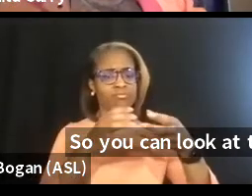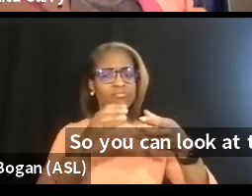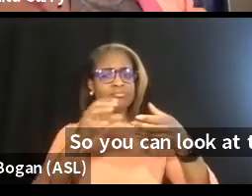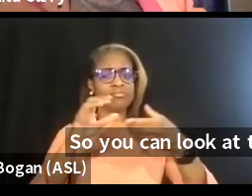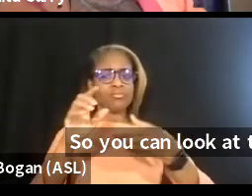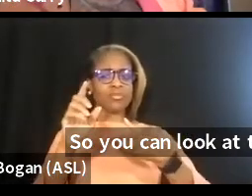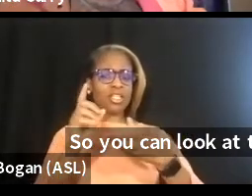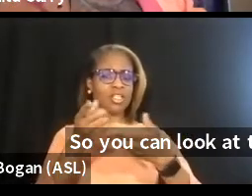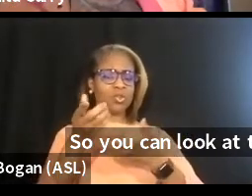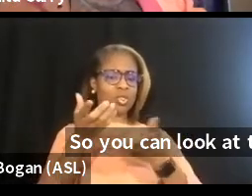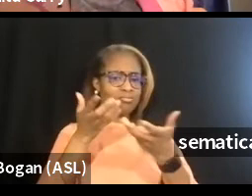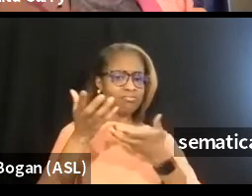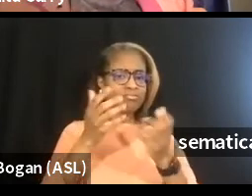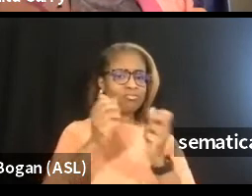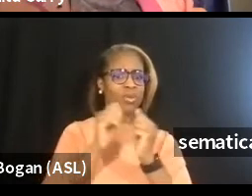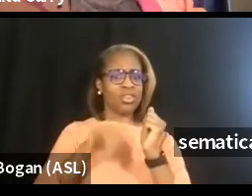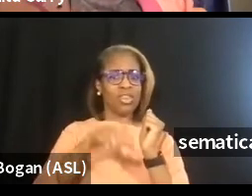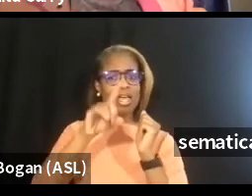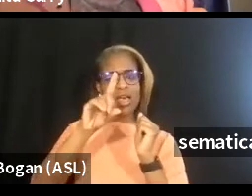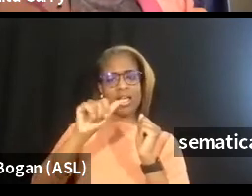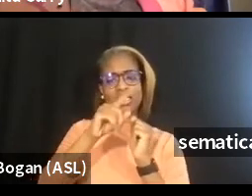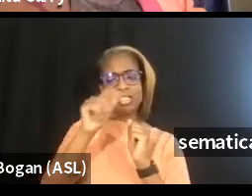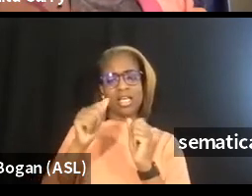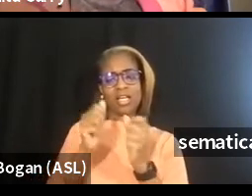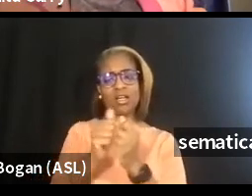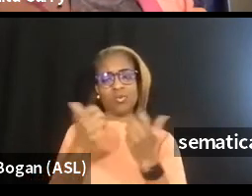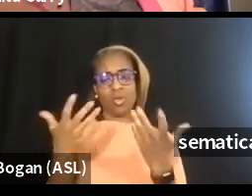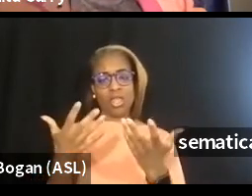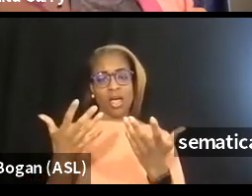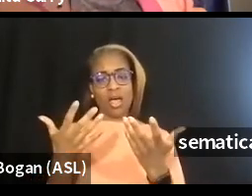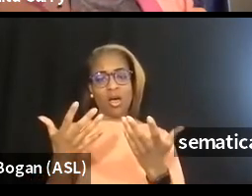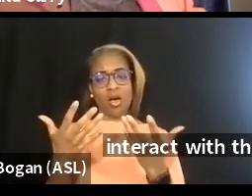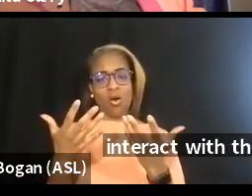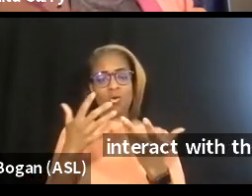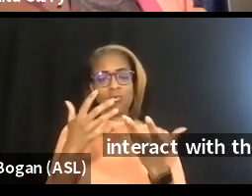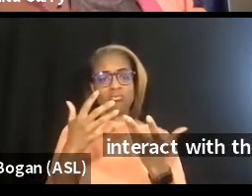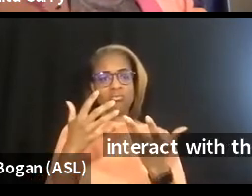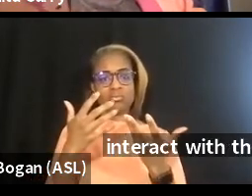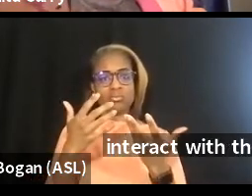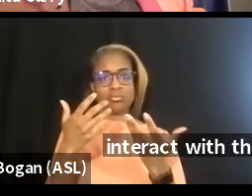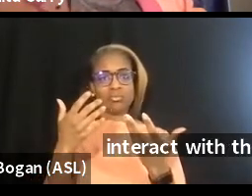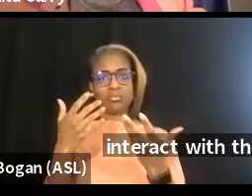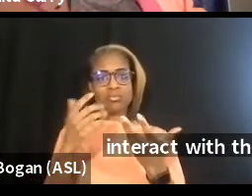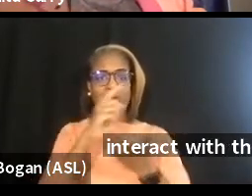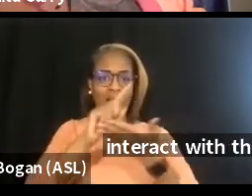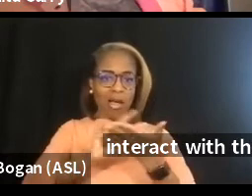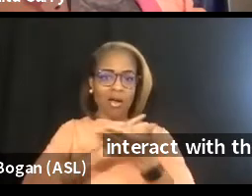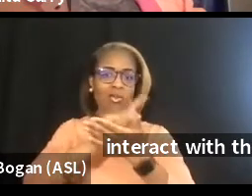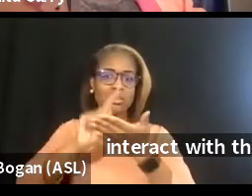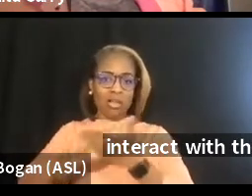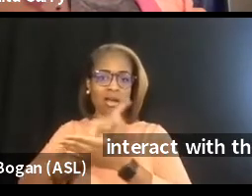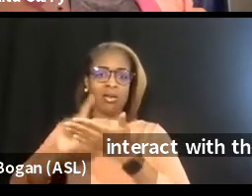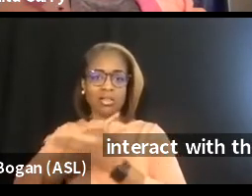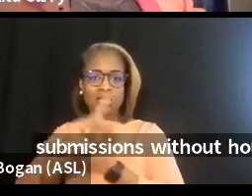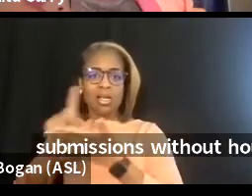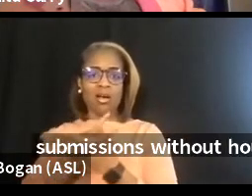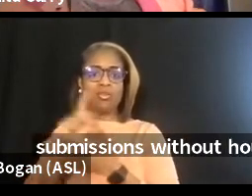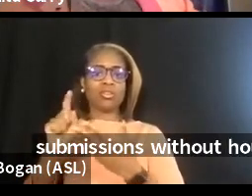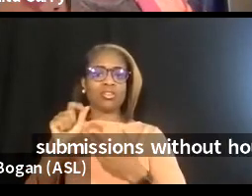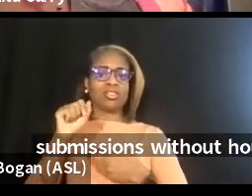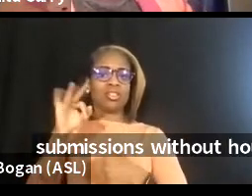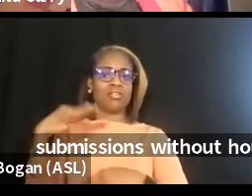with the data and with the submissions without hours and hours of staff time doing that cataloging work, right? It